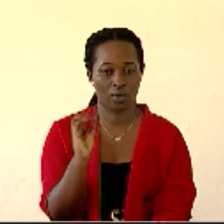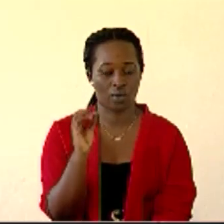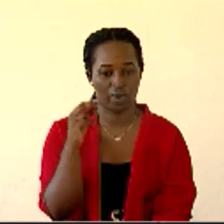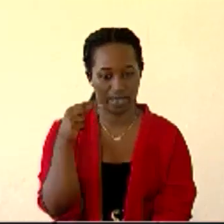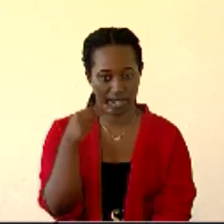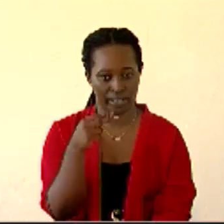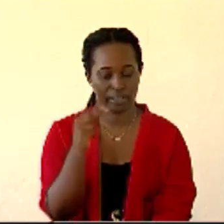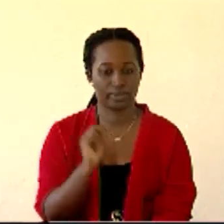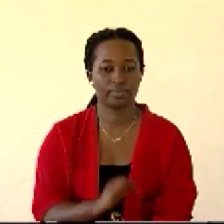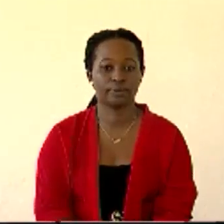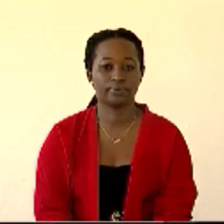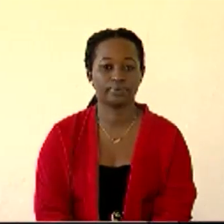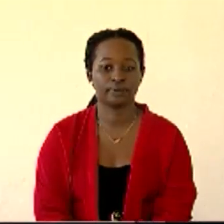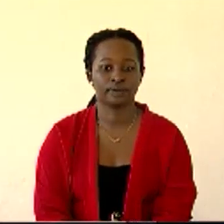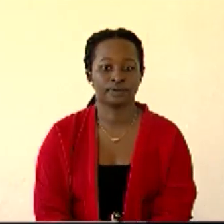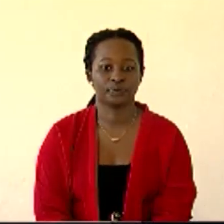HOCH2COOH.